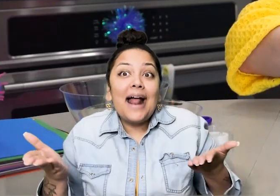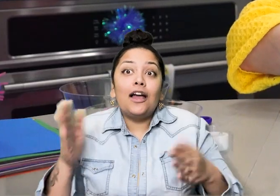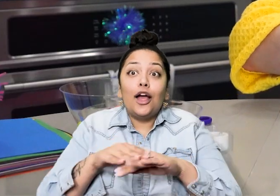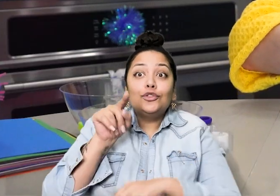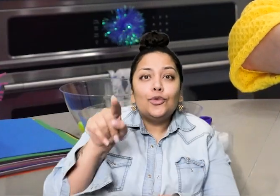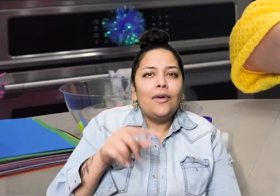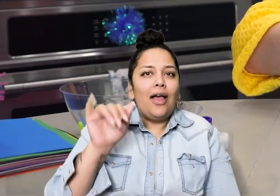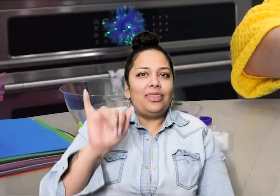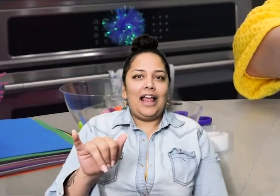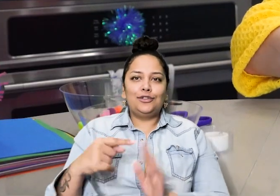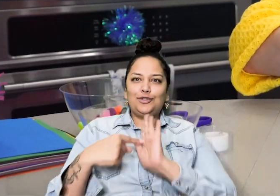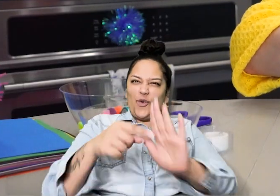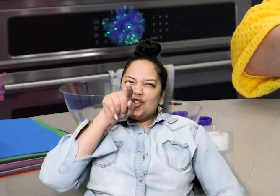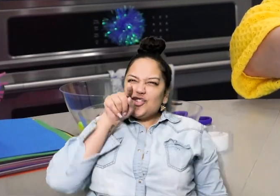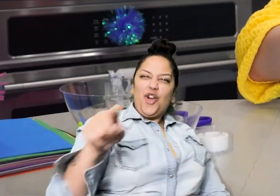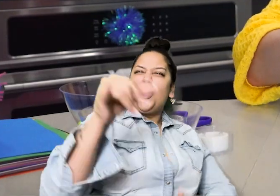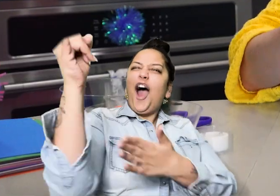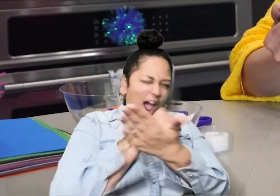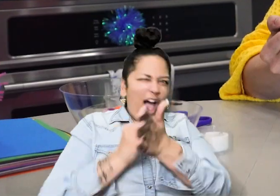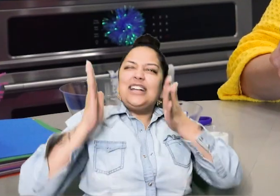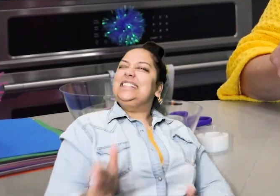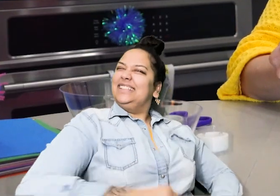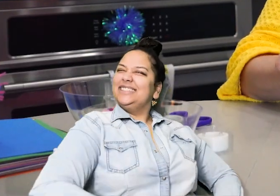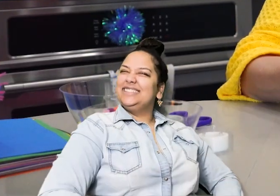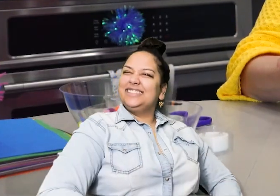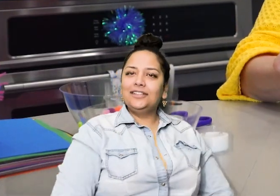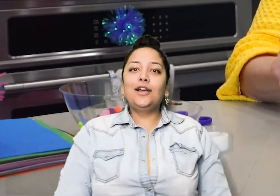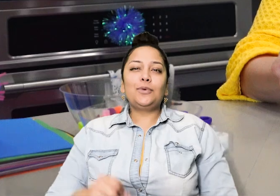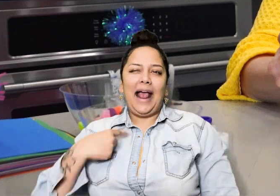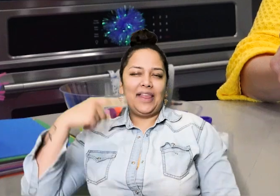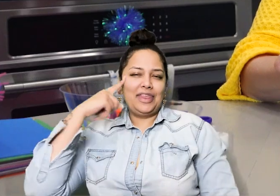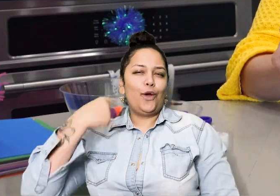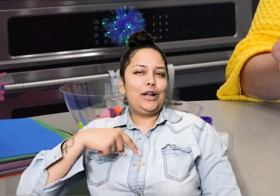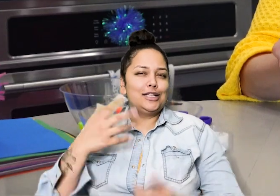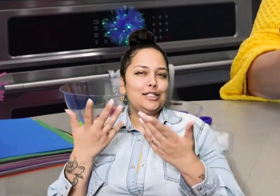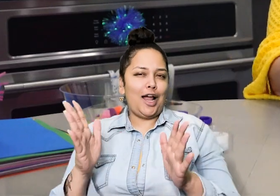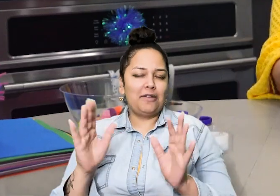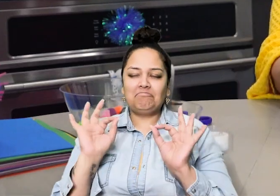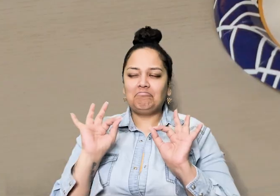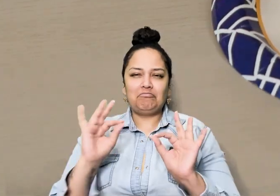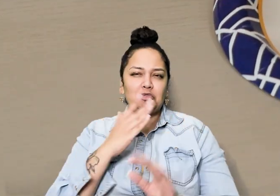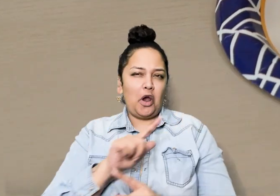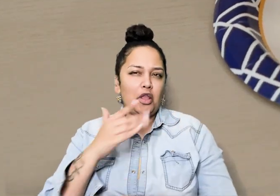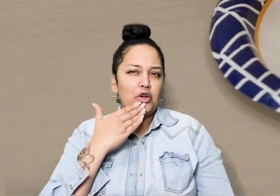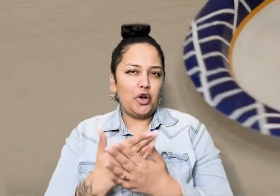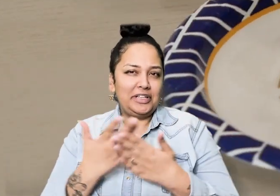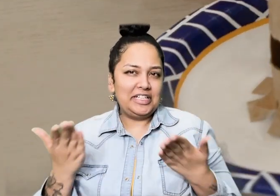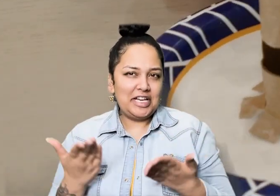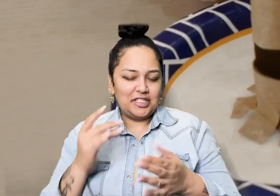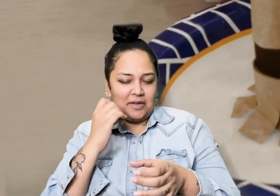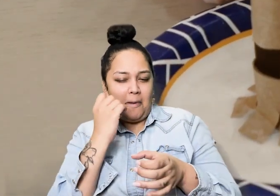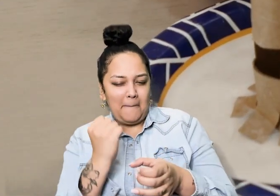Sometimes you get your art supplies on you. And that is a sign that you are an artist. Okay, so I